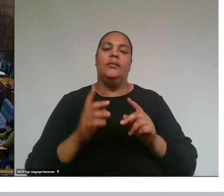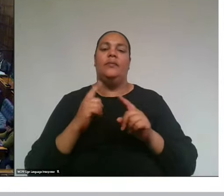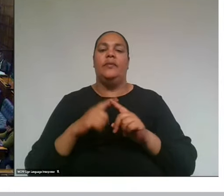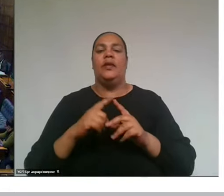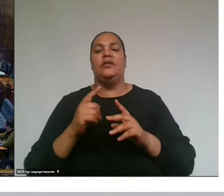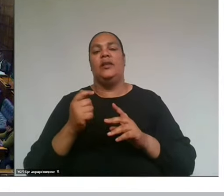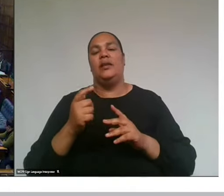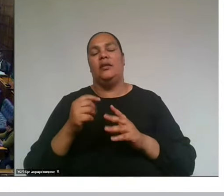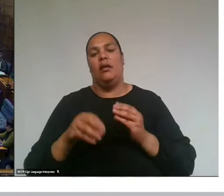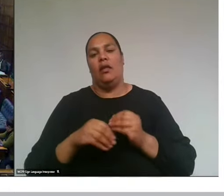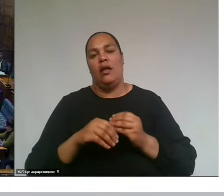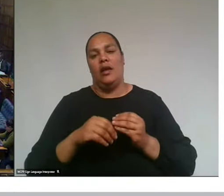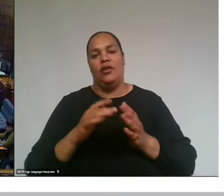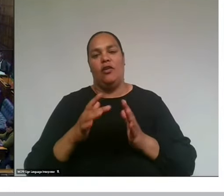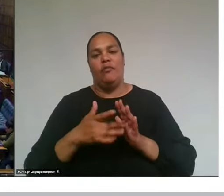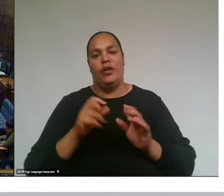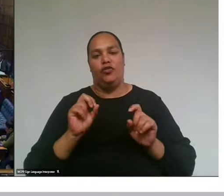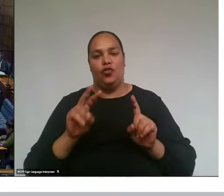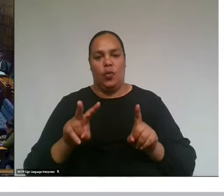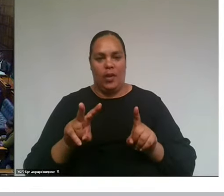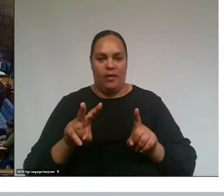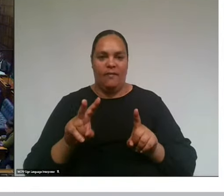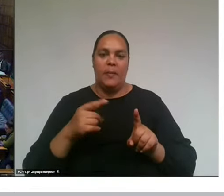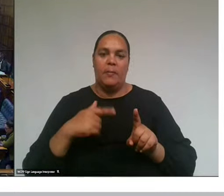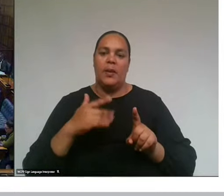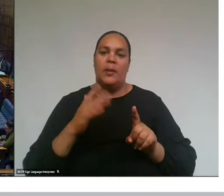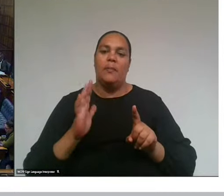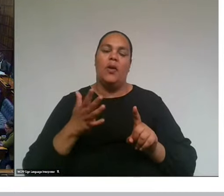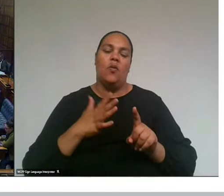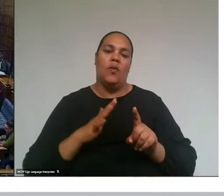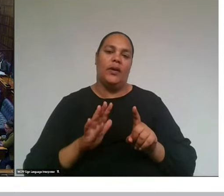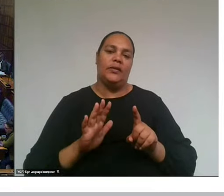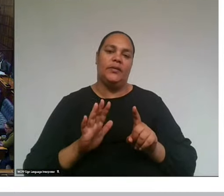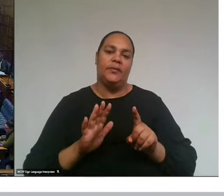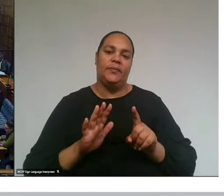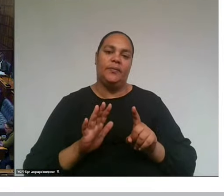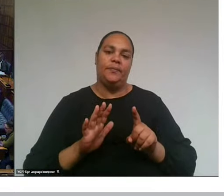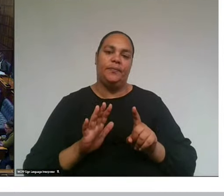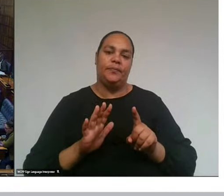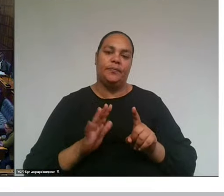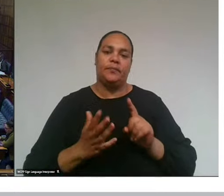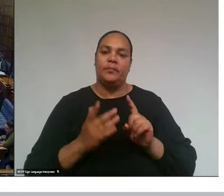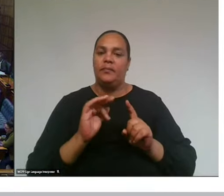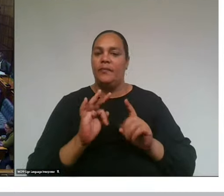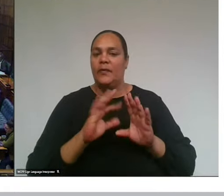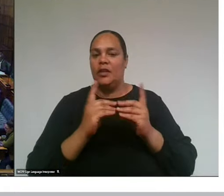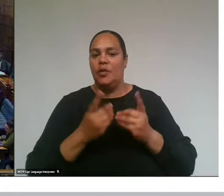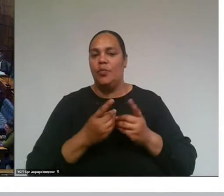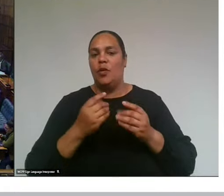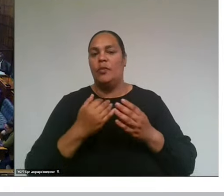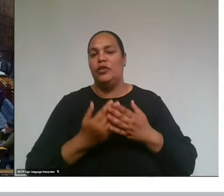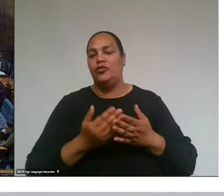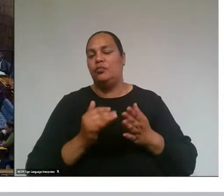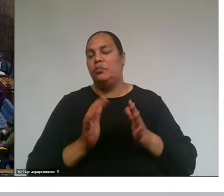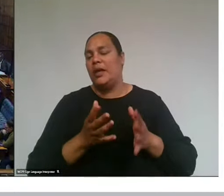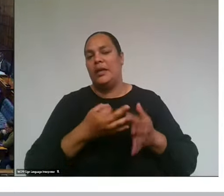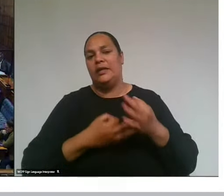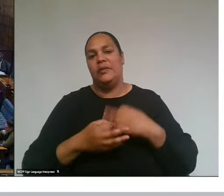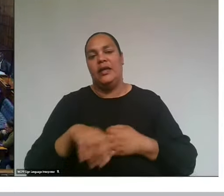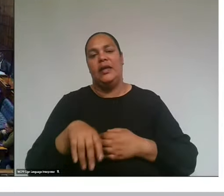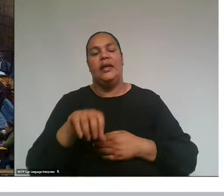little bit in terms of page 12 I would just like to if your department can just expand in terms of the